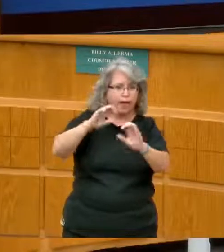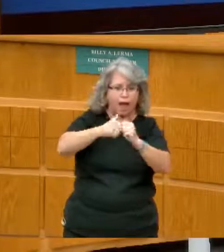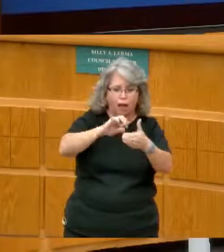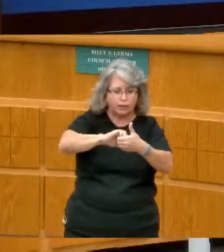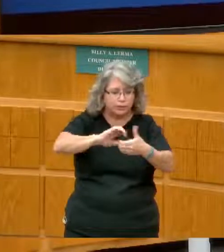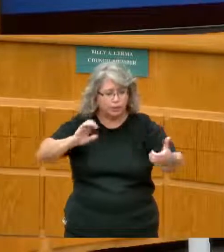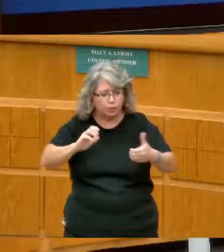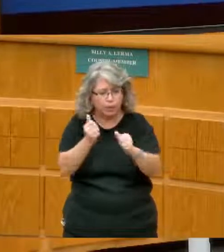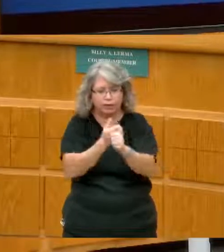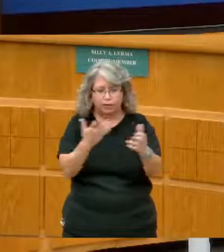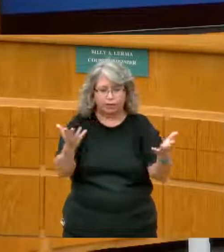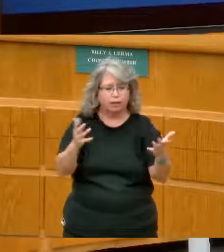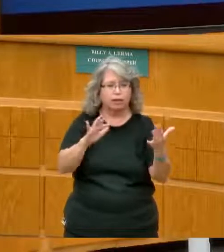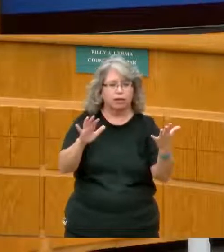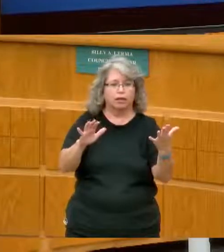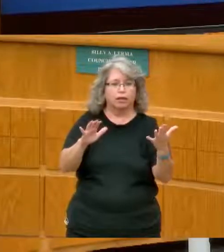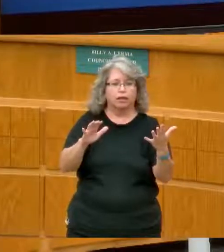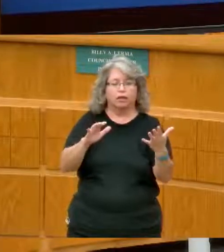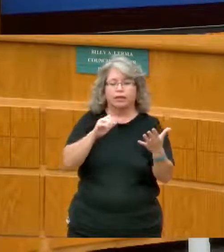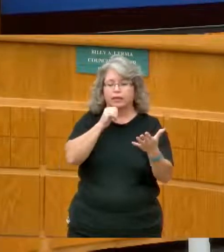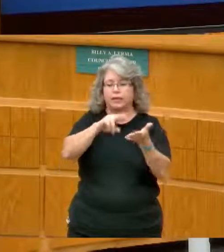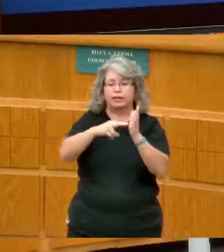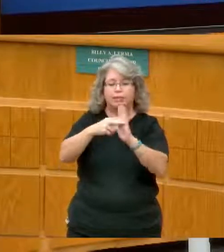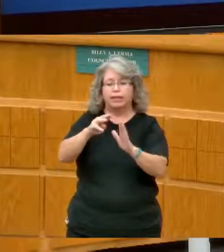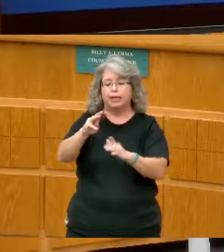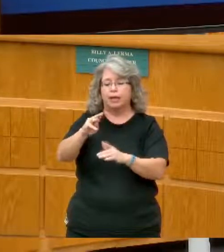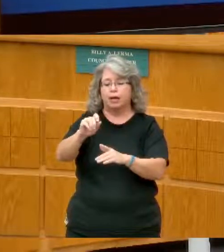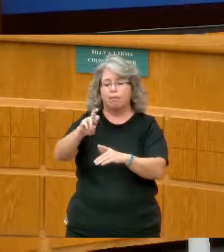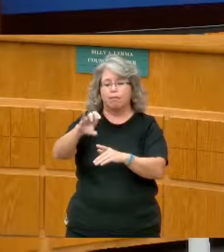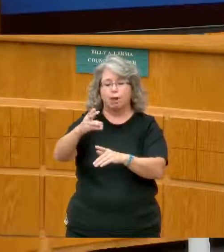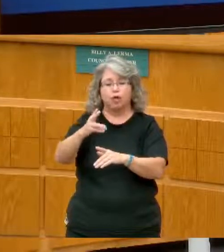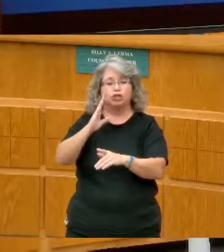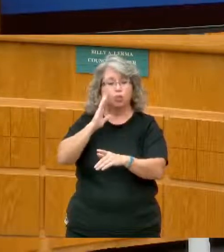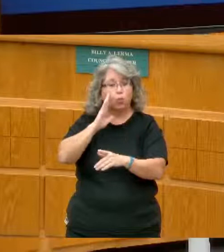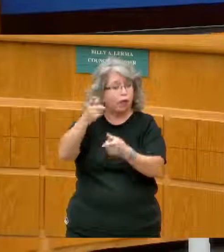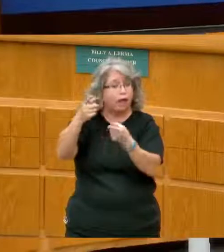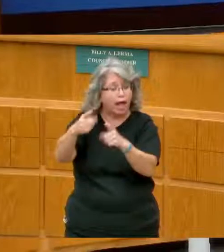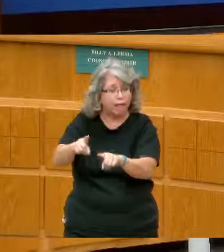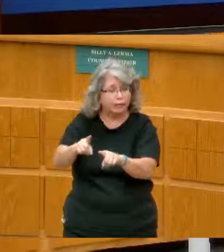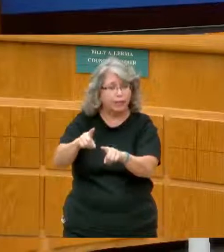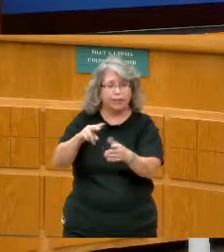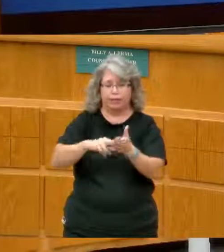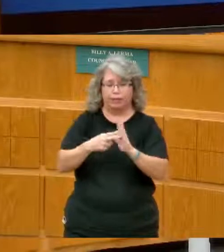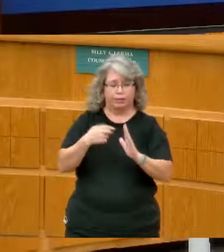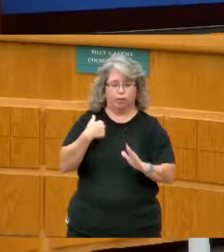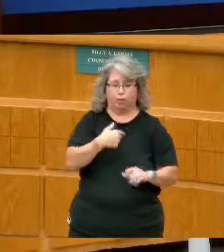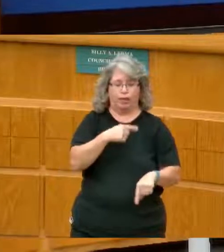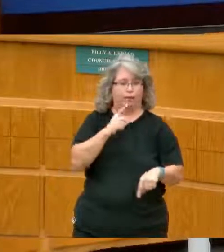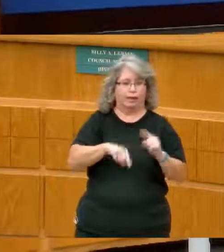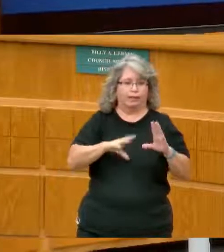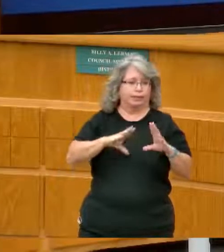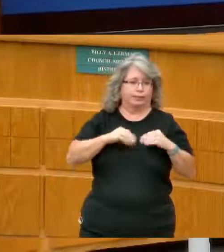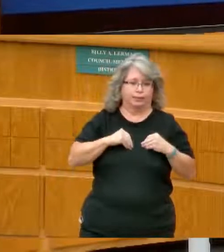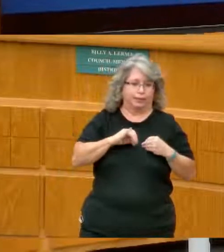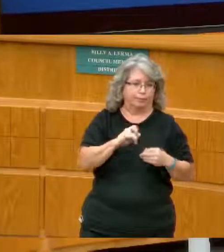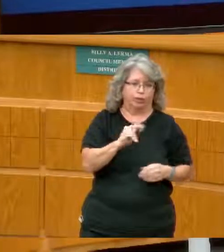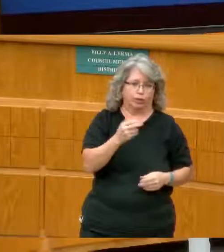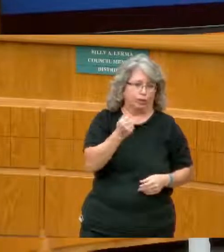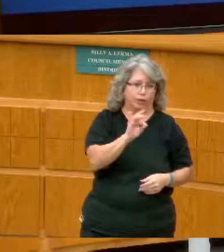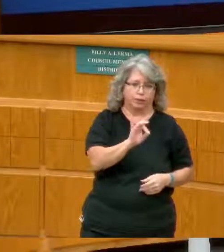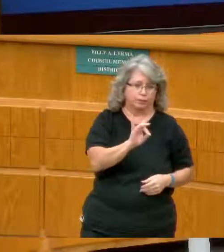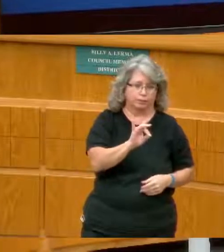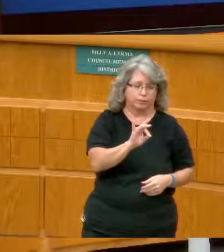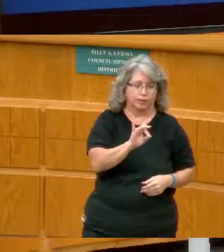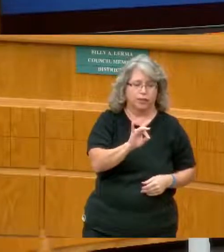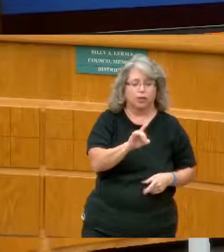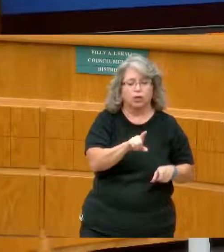And March doesn't mean that's when the transition will happen. It means that we can't live with January 18th. And we've also set a special meeting